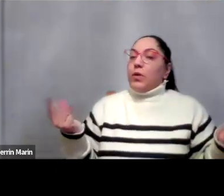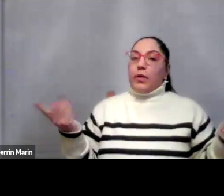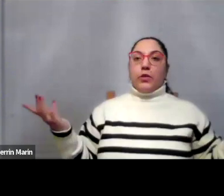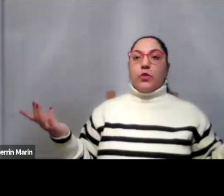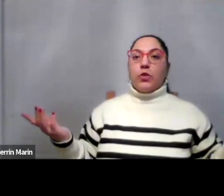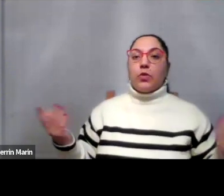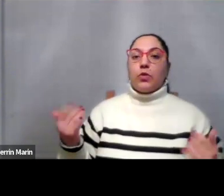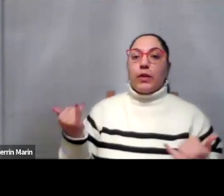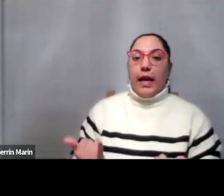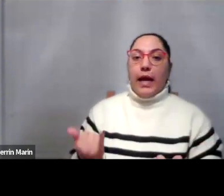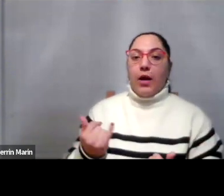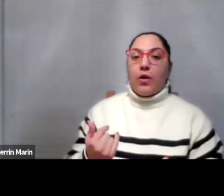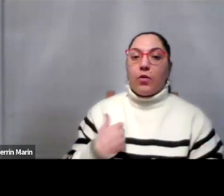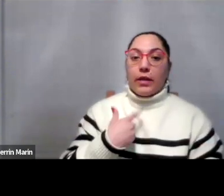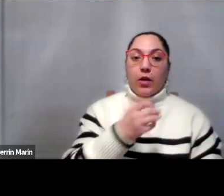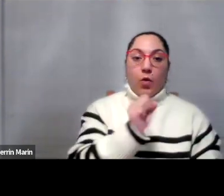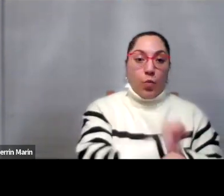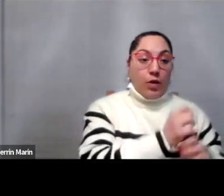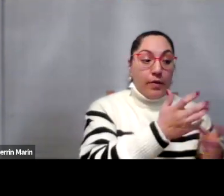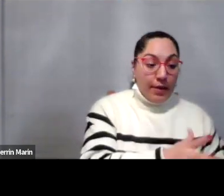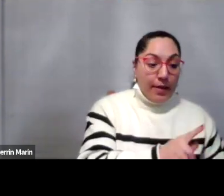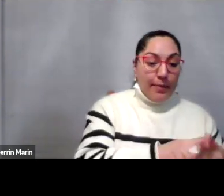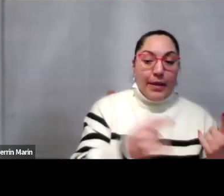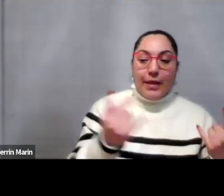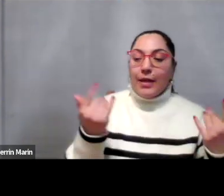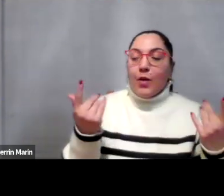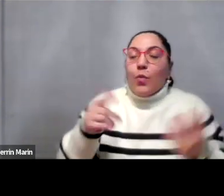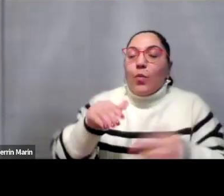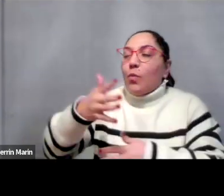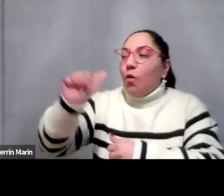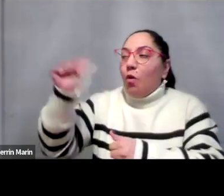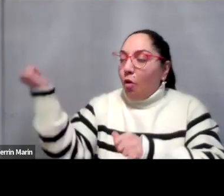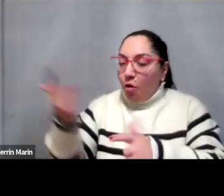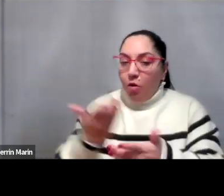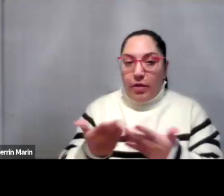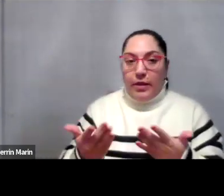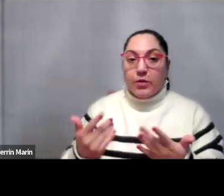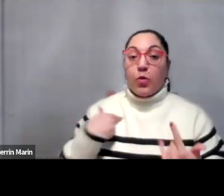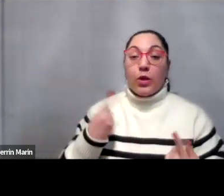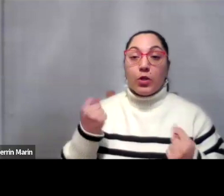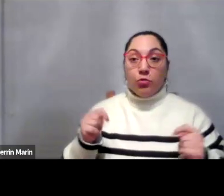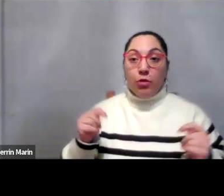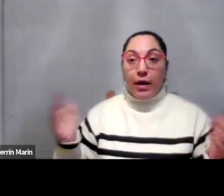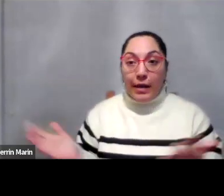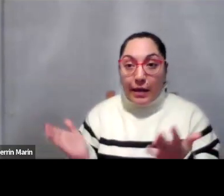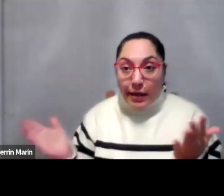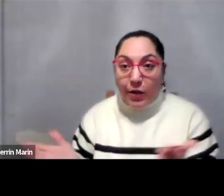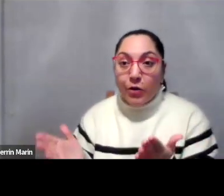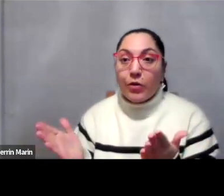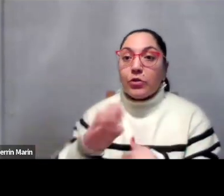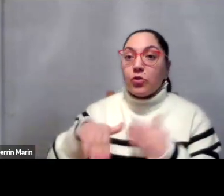doing not only with work, but with everything else? So we do encourage everybody that is